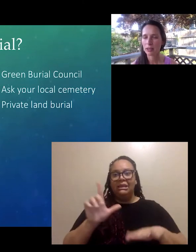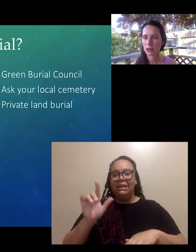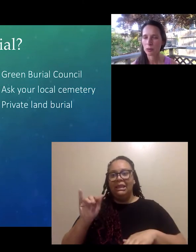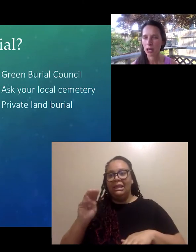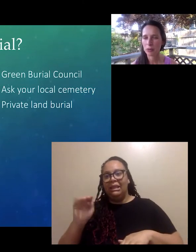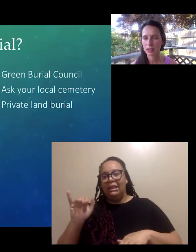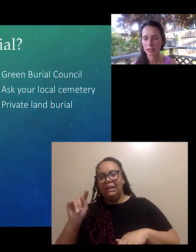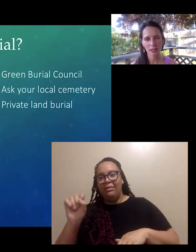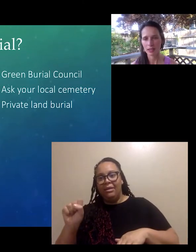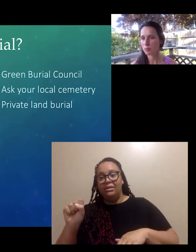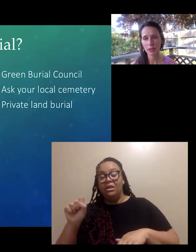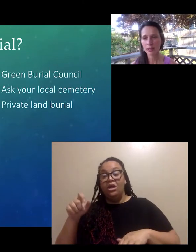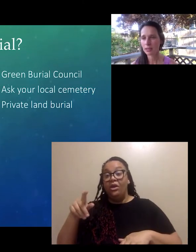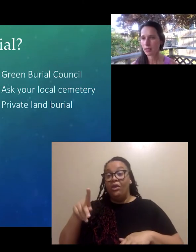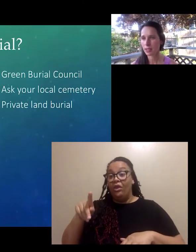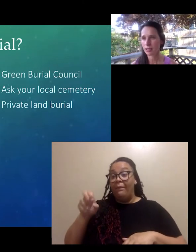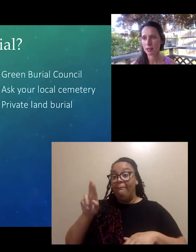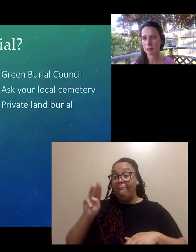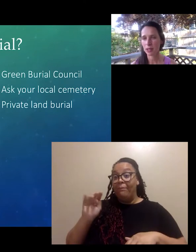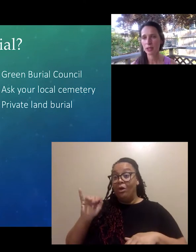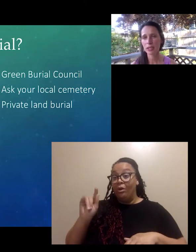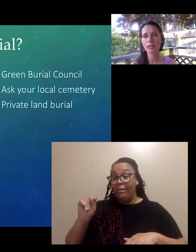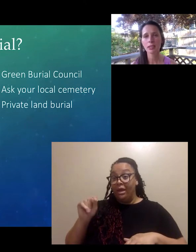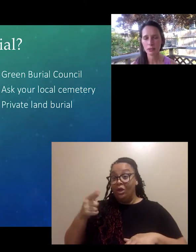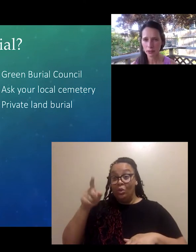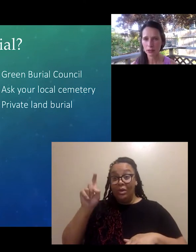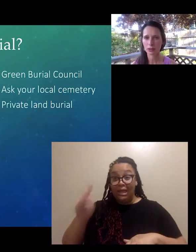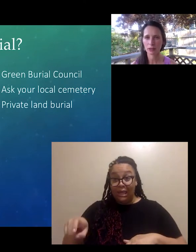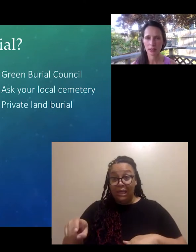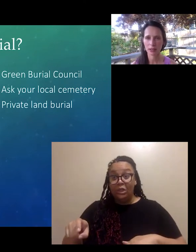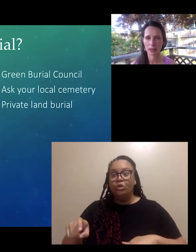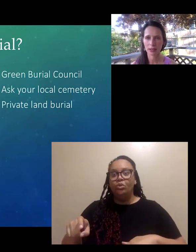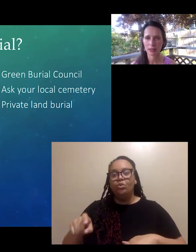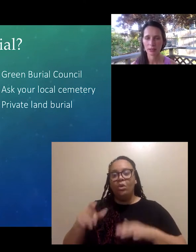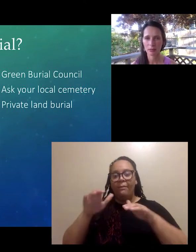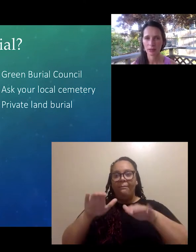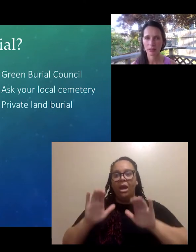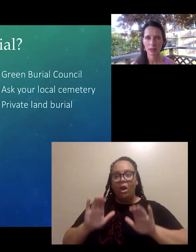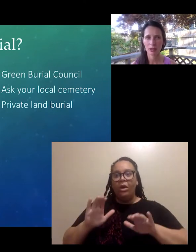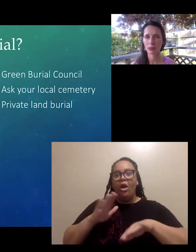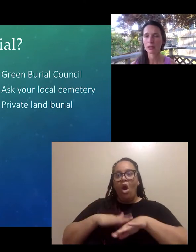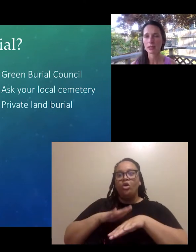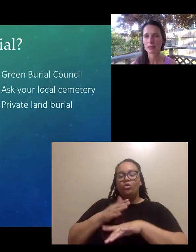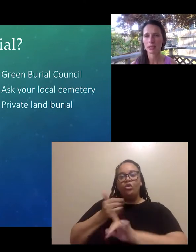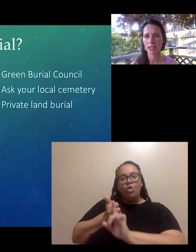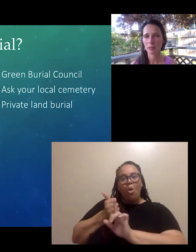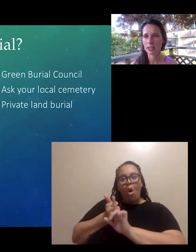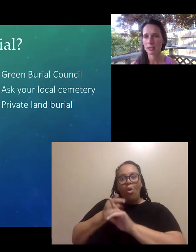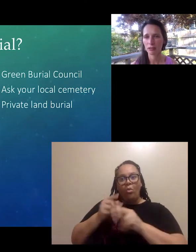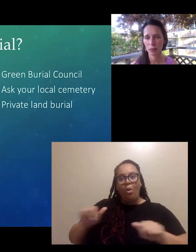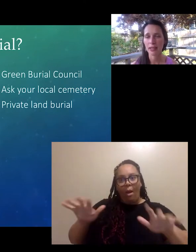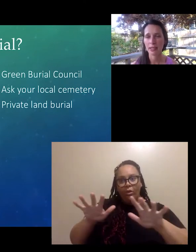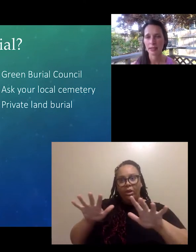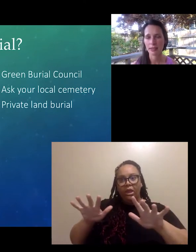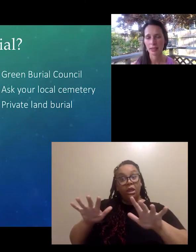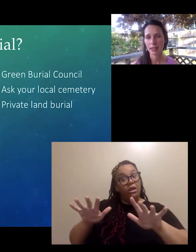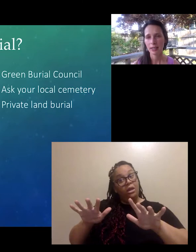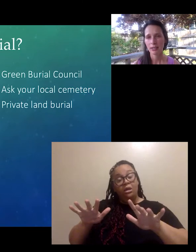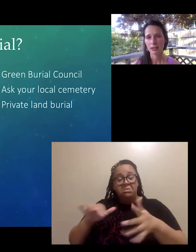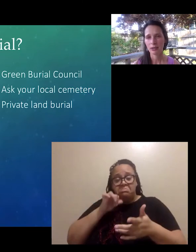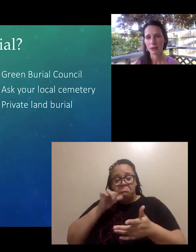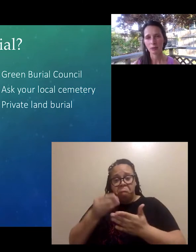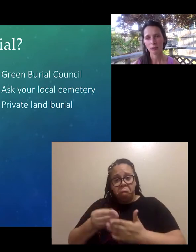bury on your own property. It's, it's, it's um, a pretty useful and, you know, relatively inexpensive process.